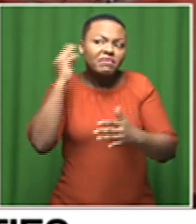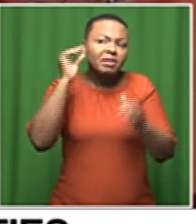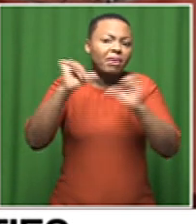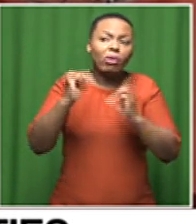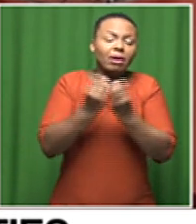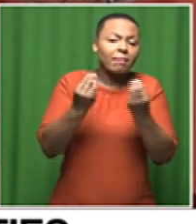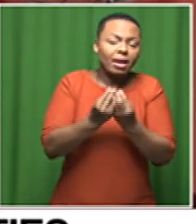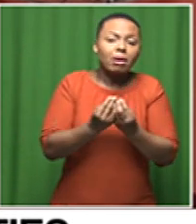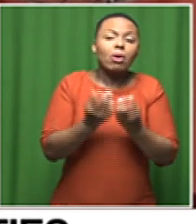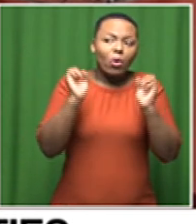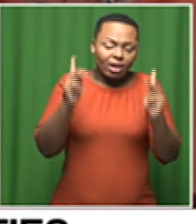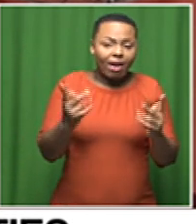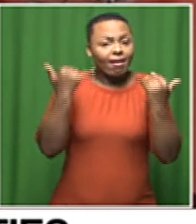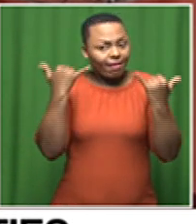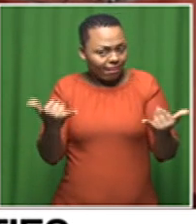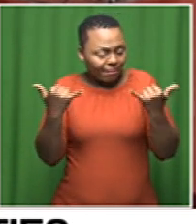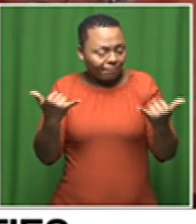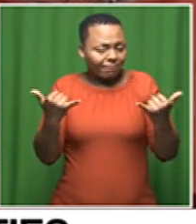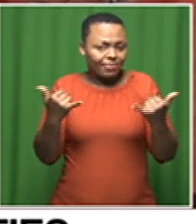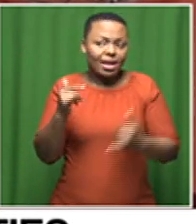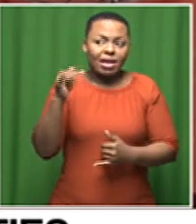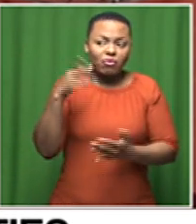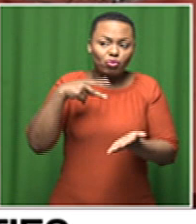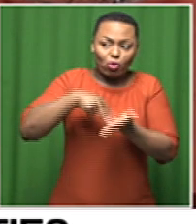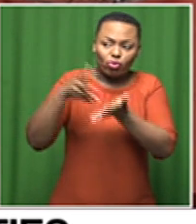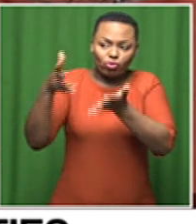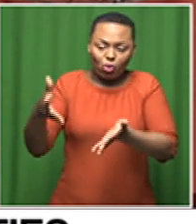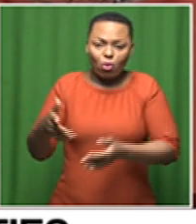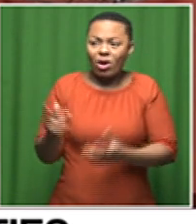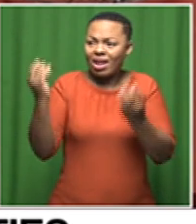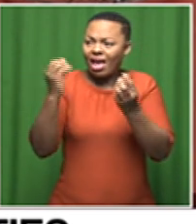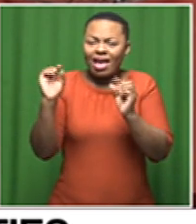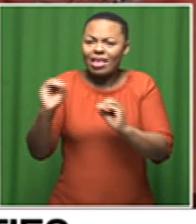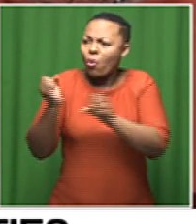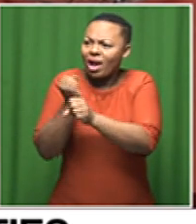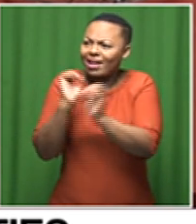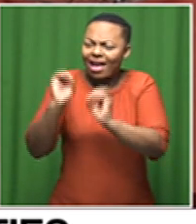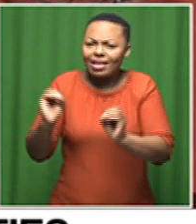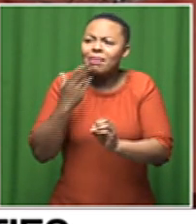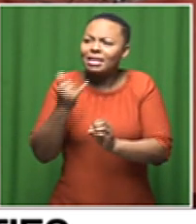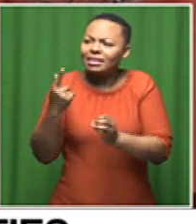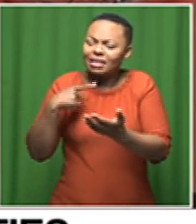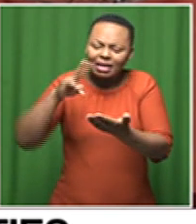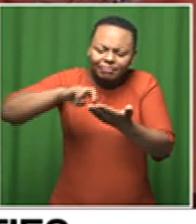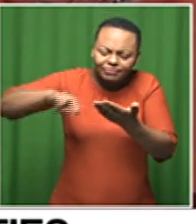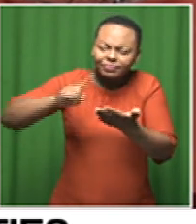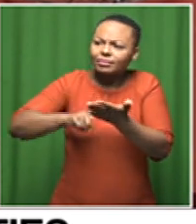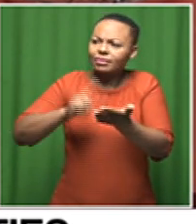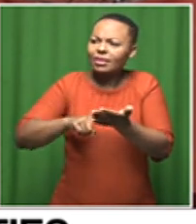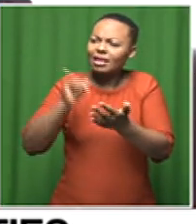whatsoever. So meantime, while you standing here not doing anything, just look at the thing and tell me whether it's crack